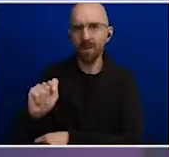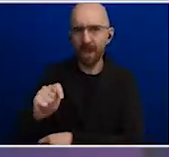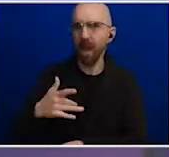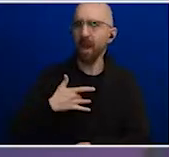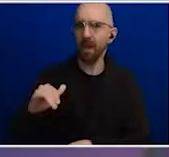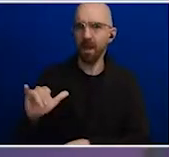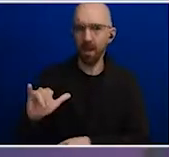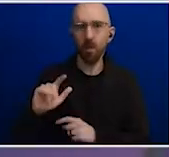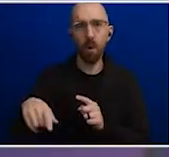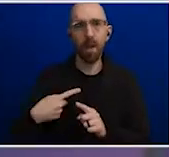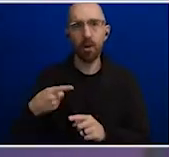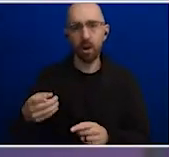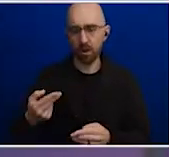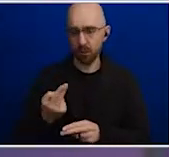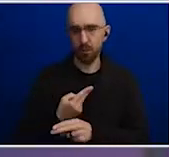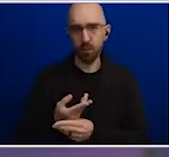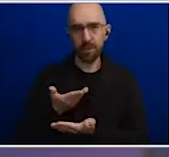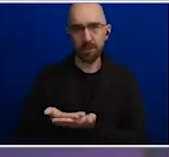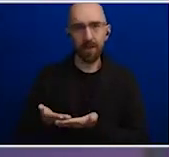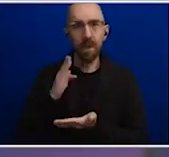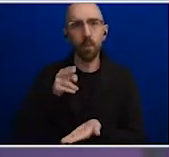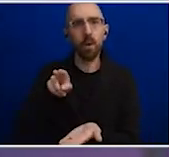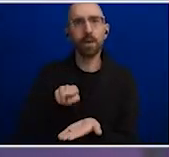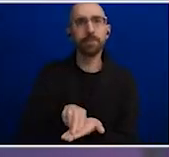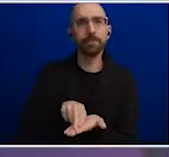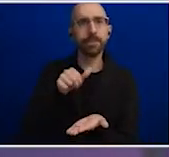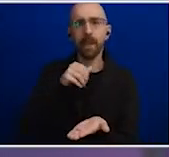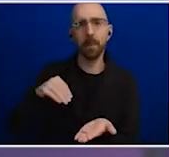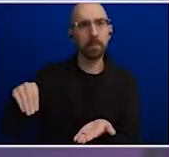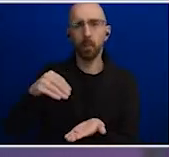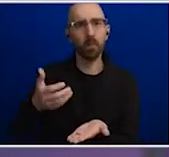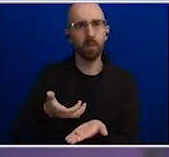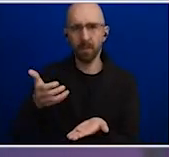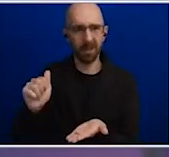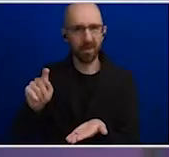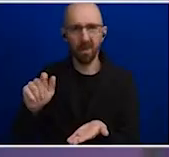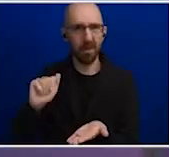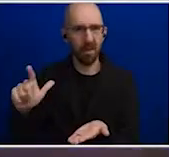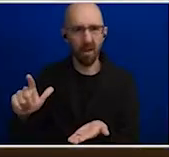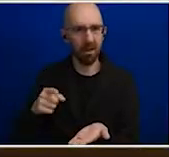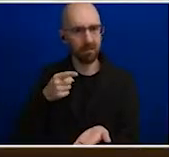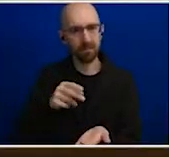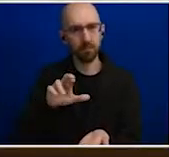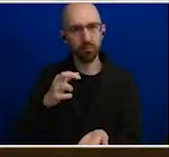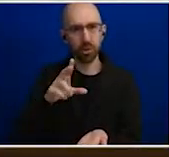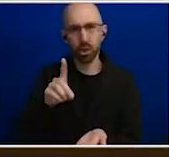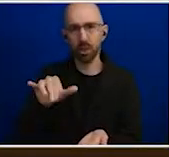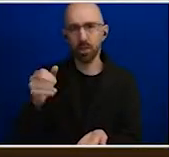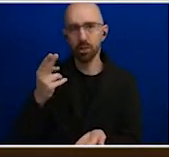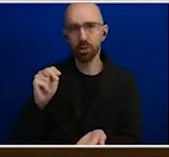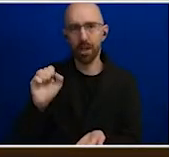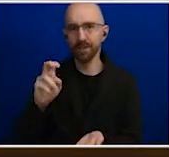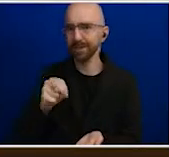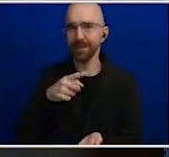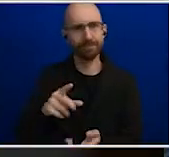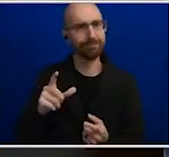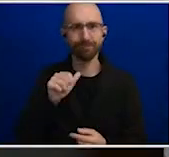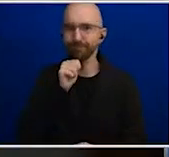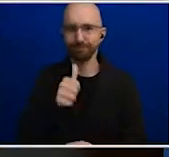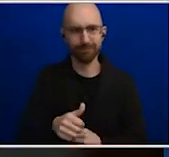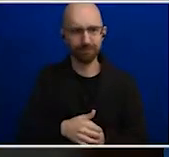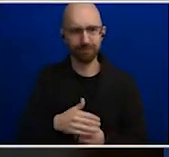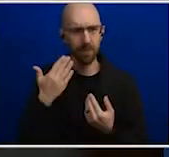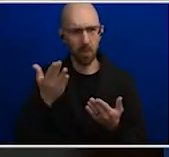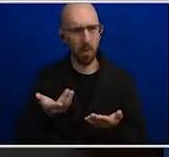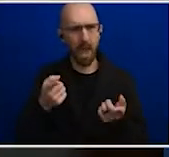they'll stay in bed and they won't move very much at all. Not Richard Johnson. If you don't know exactly what's happening here, you may think